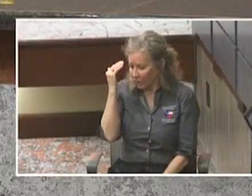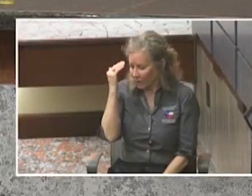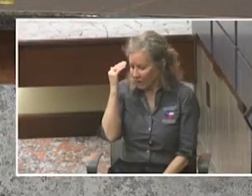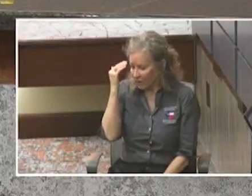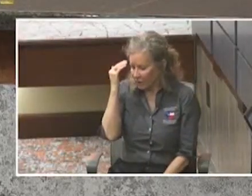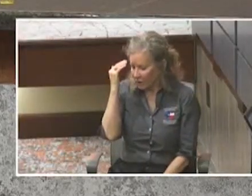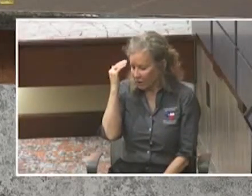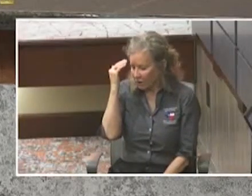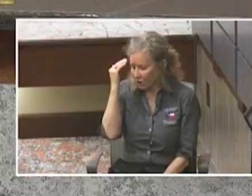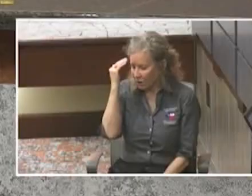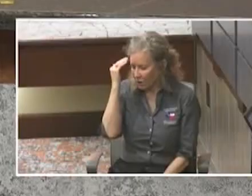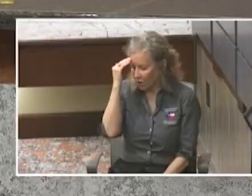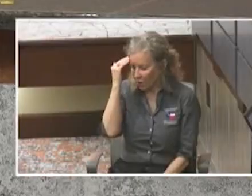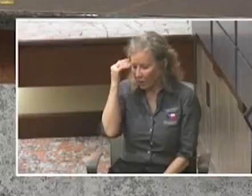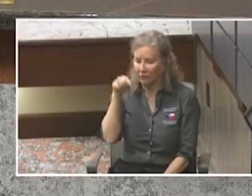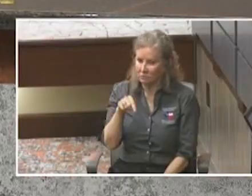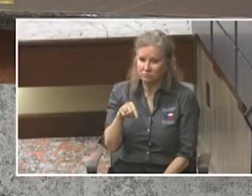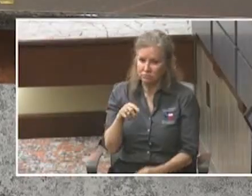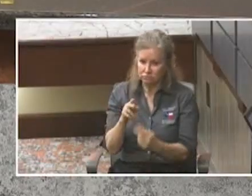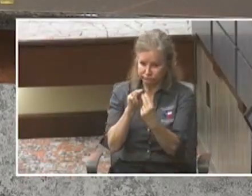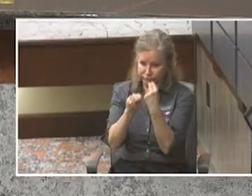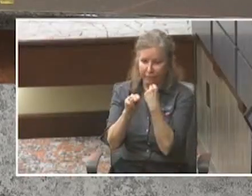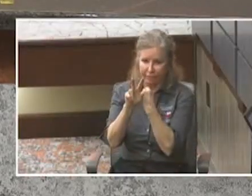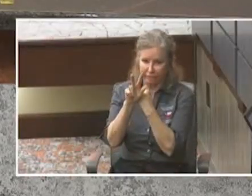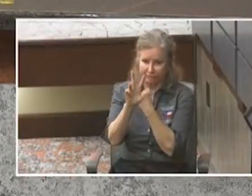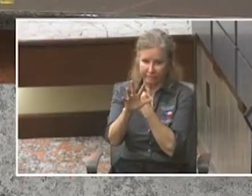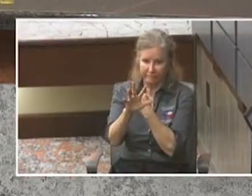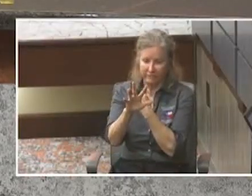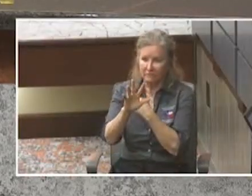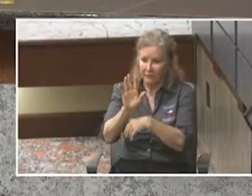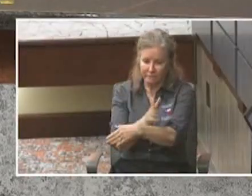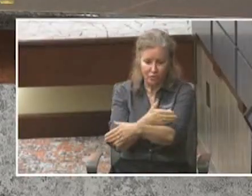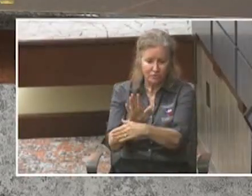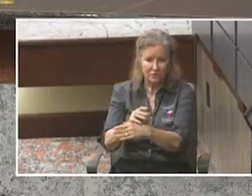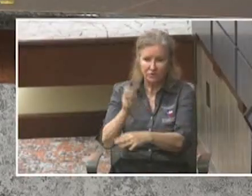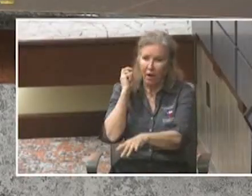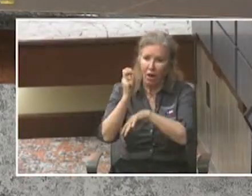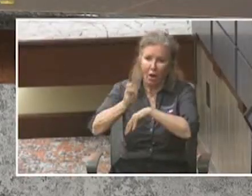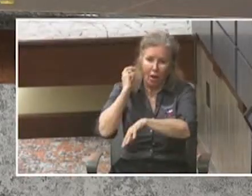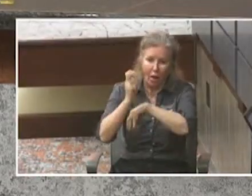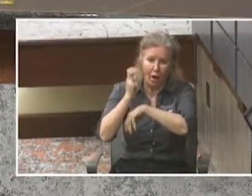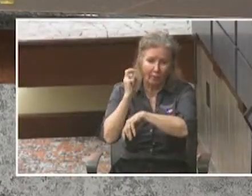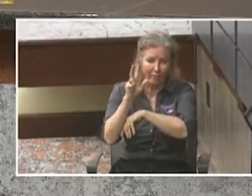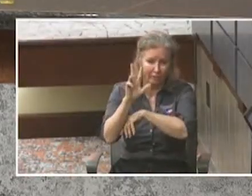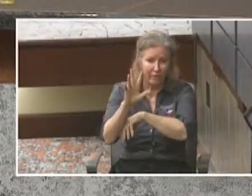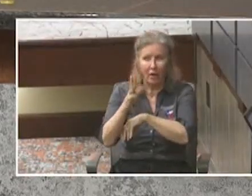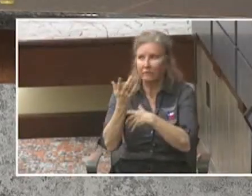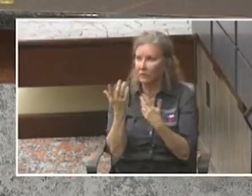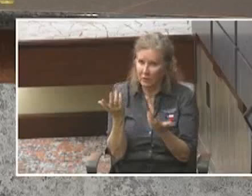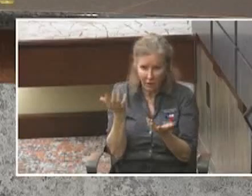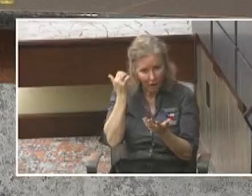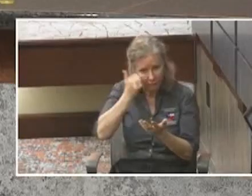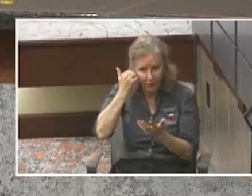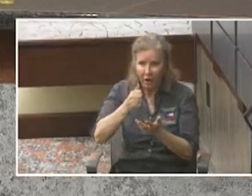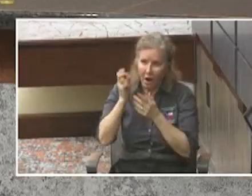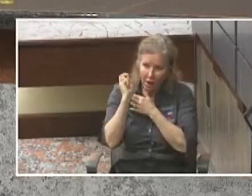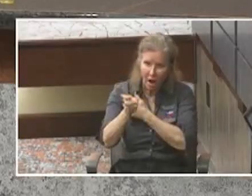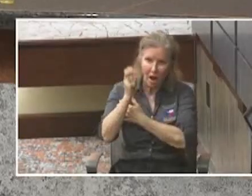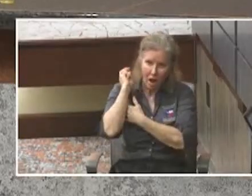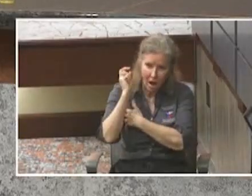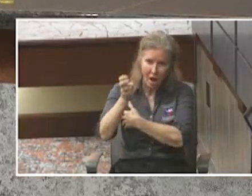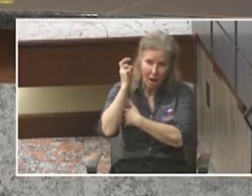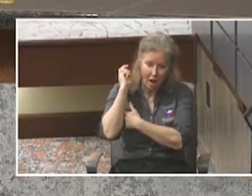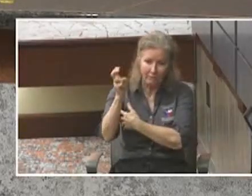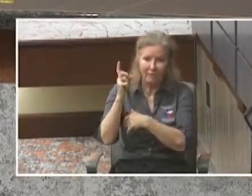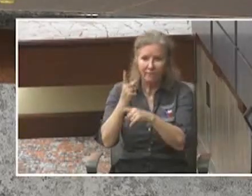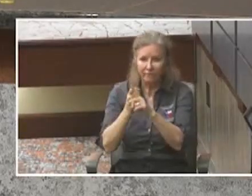are in the, I-35 corridor, and there are musicians traveling up and down 35, constantly, as Councilmember Ewing